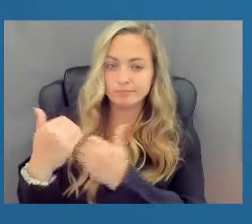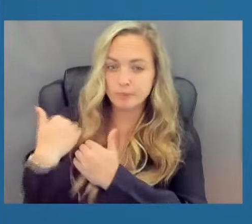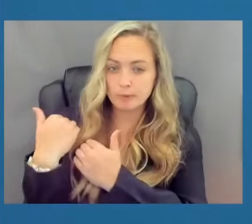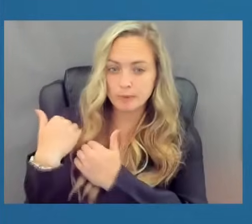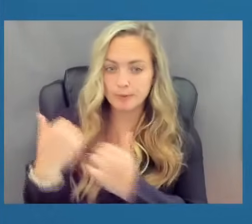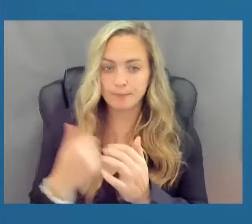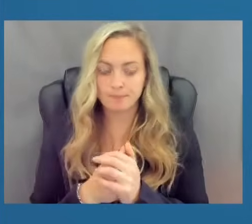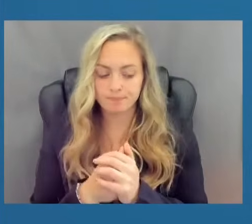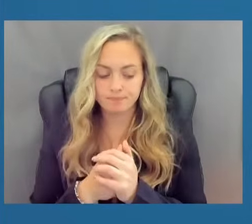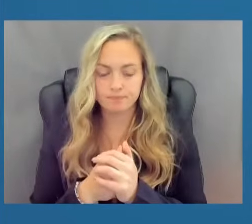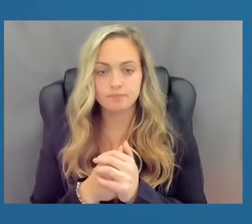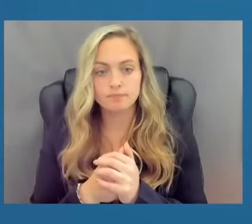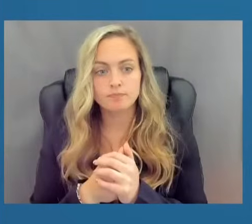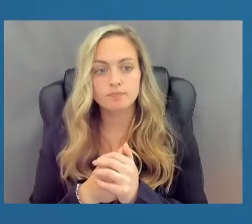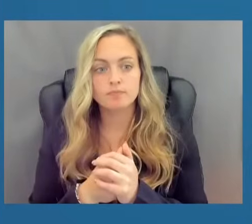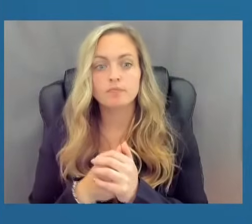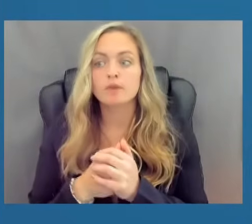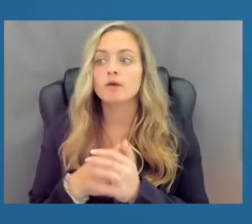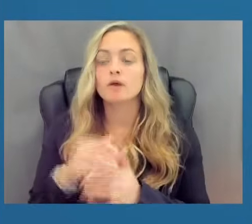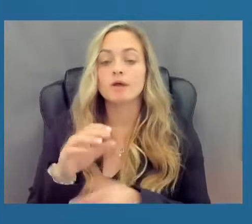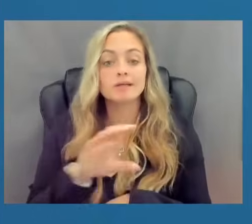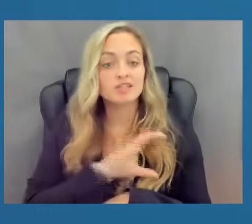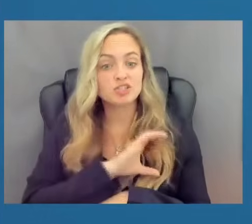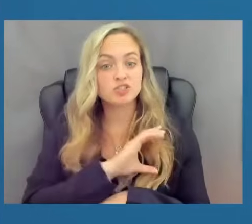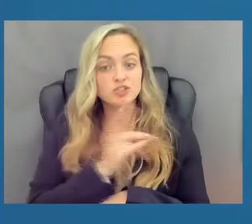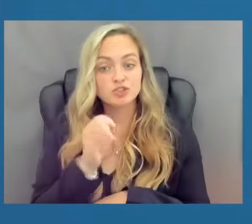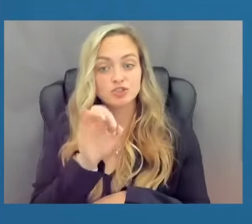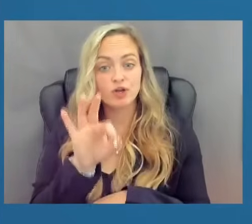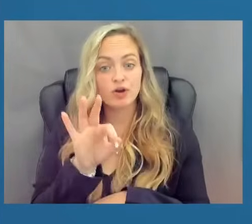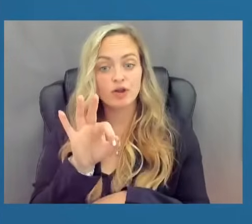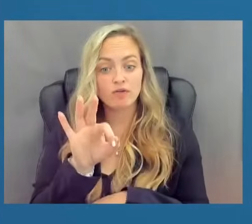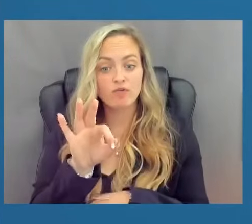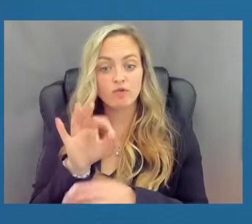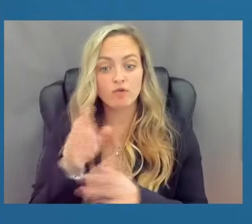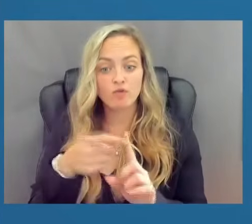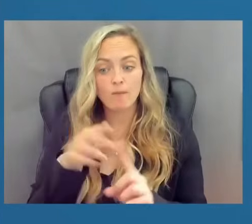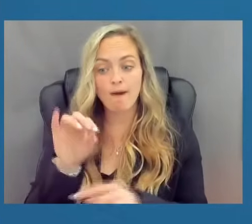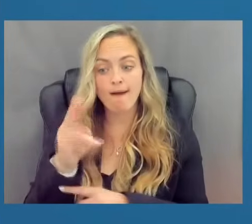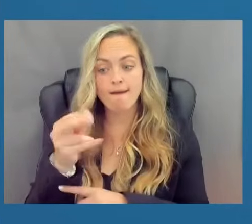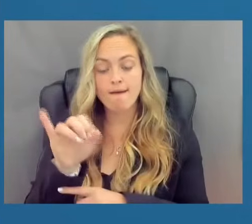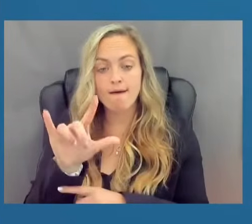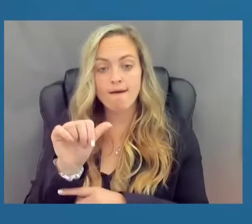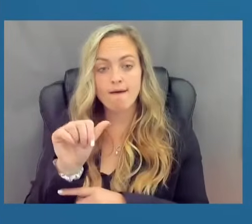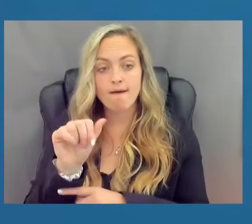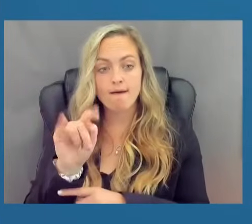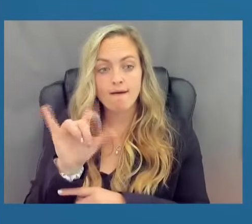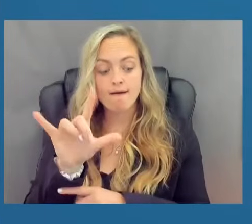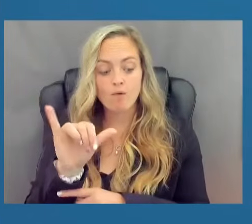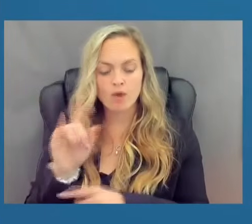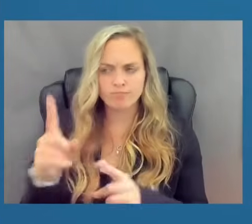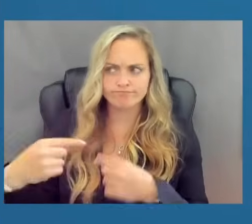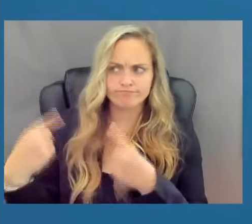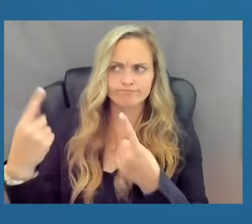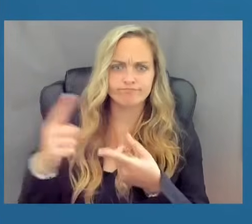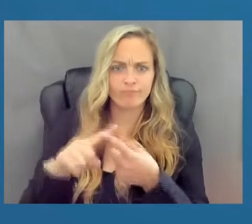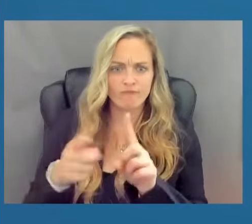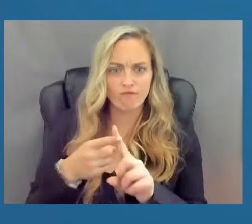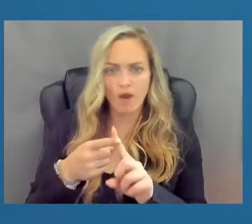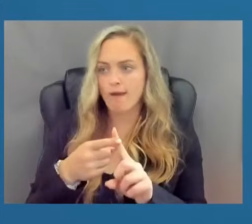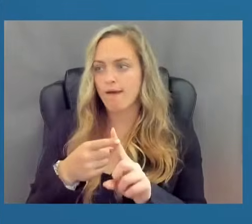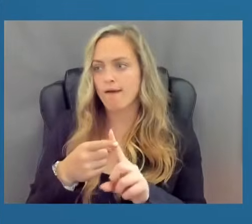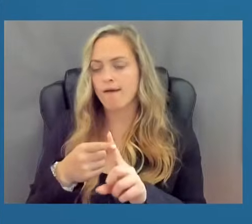Our Sheriff Toby Shelley here from Onondaga County, grateful for all his work as well. A longtime friend of mine, Mayor Ben Walsh,